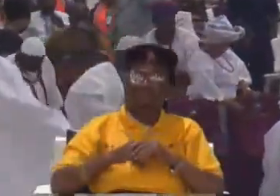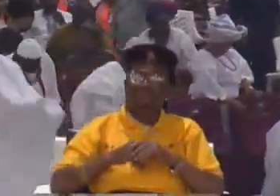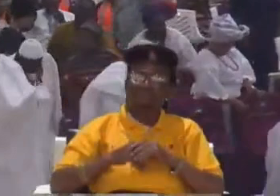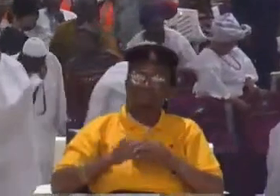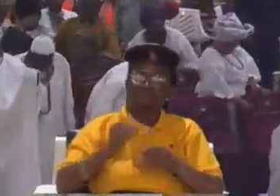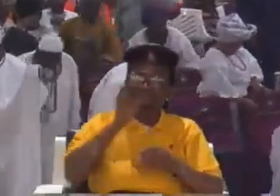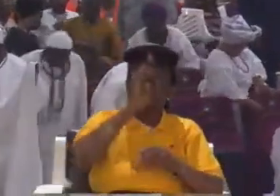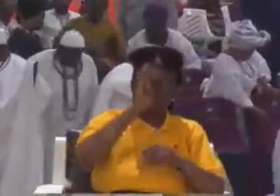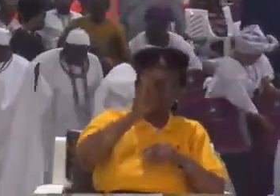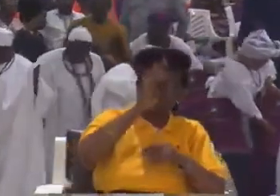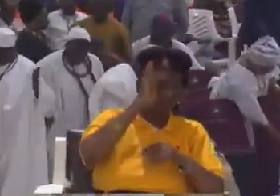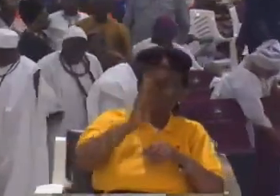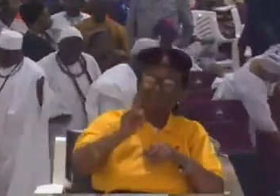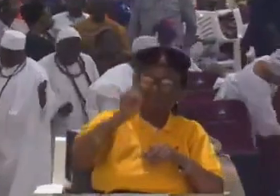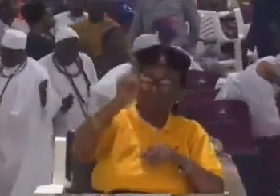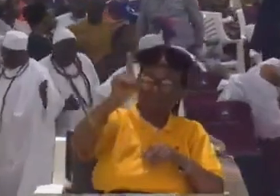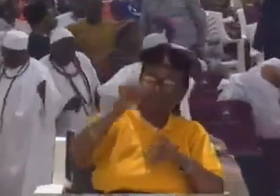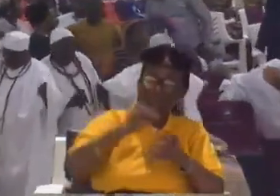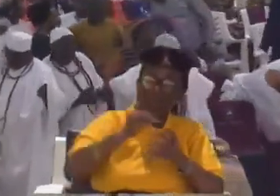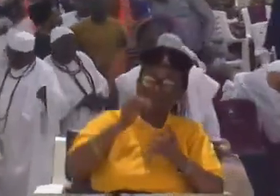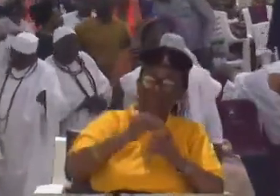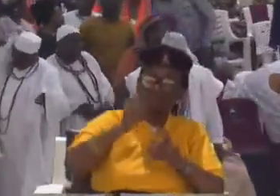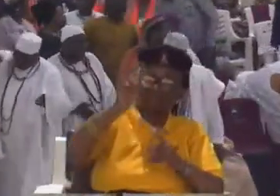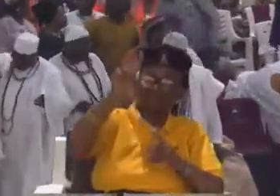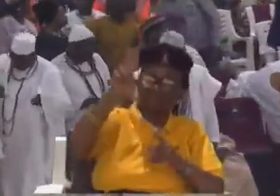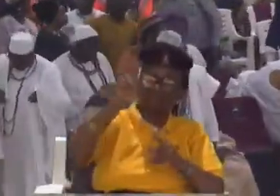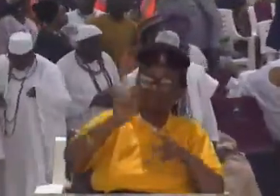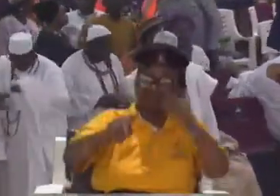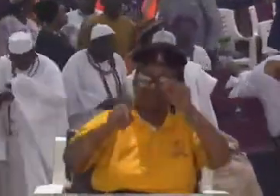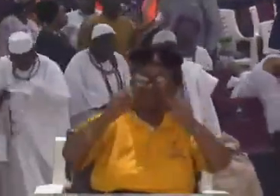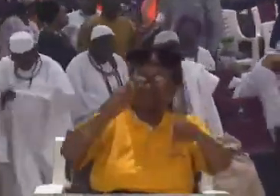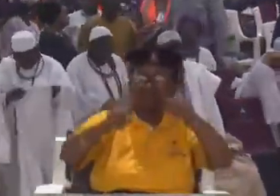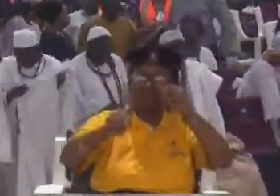Shake hands with one or two people. And